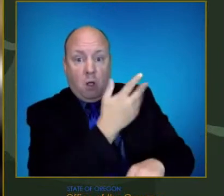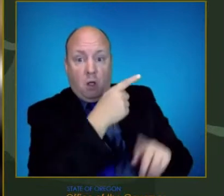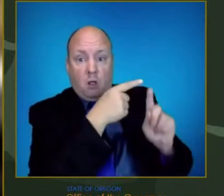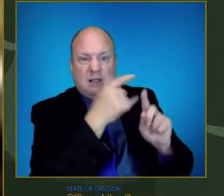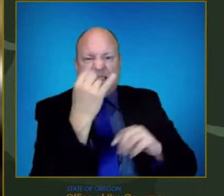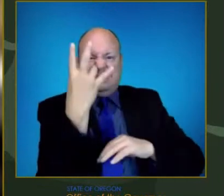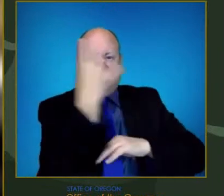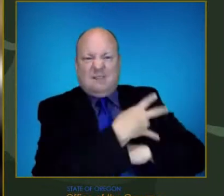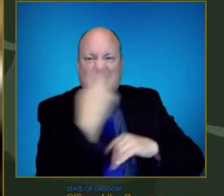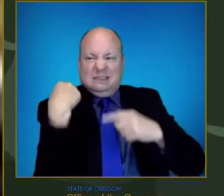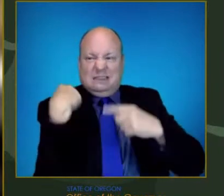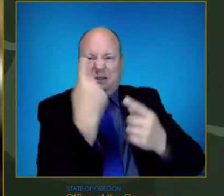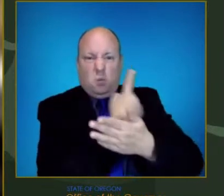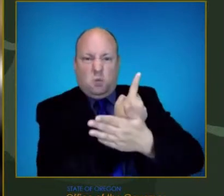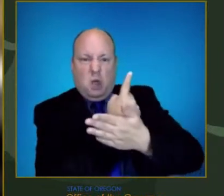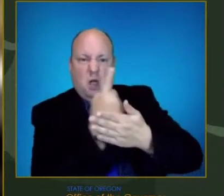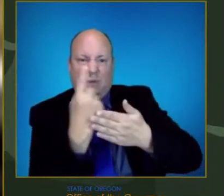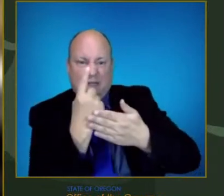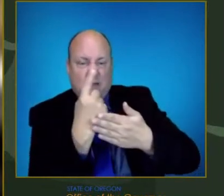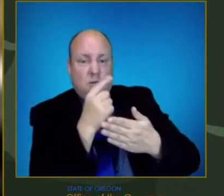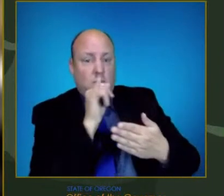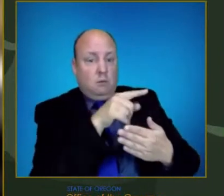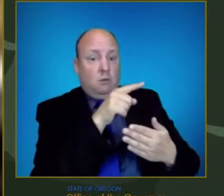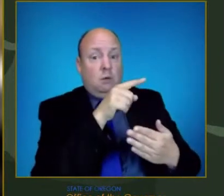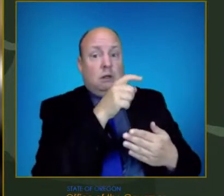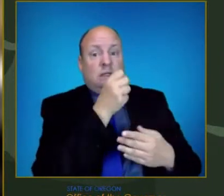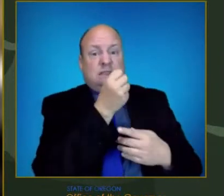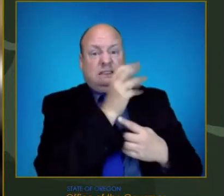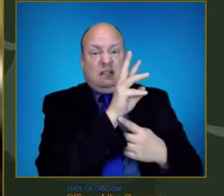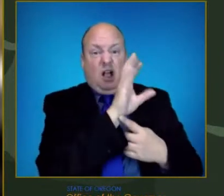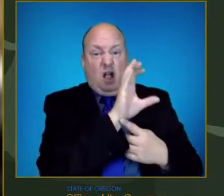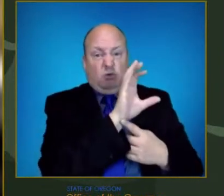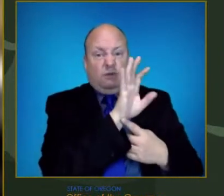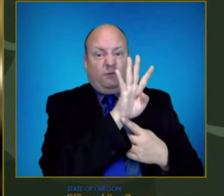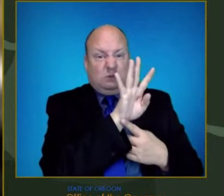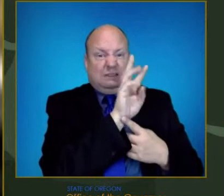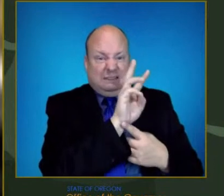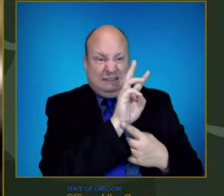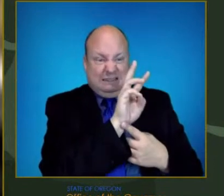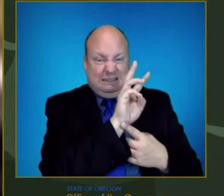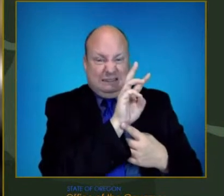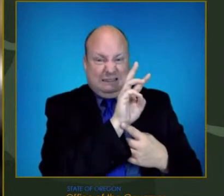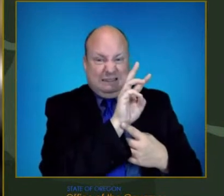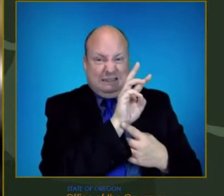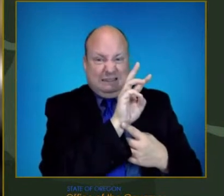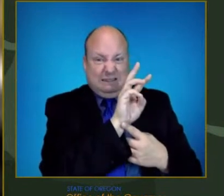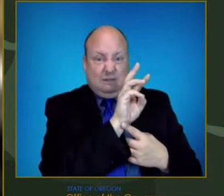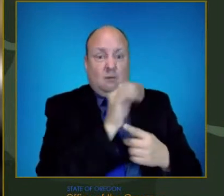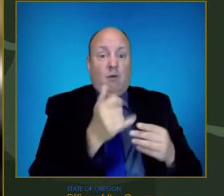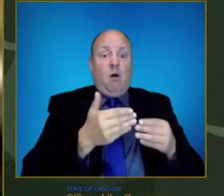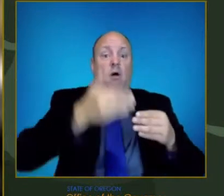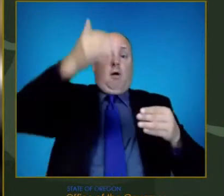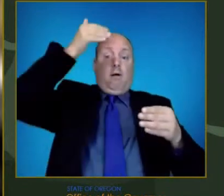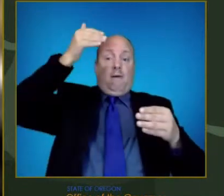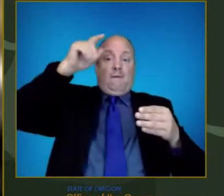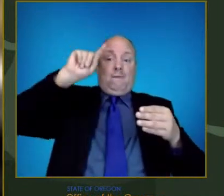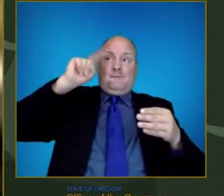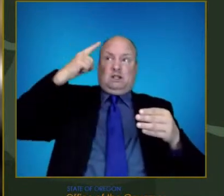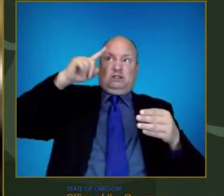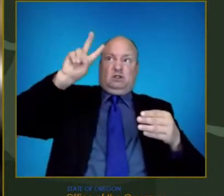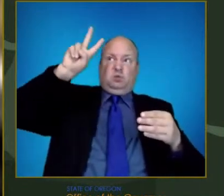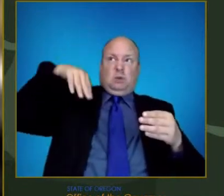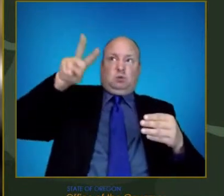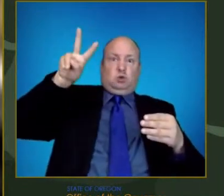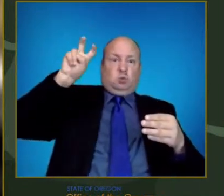1,646. The same average on September 1st was 2,200. We are seeing a corresponding drop in the percentage of